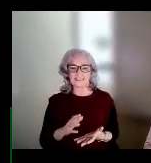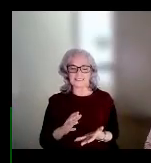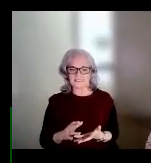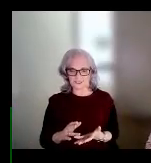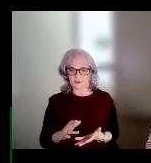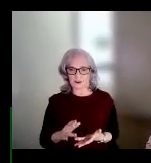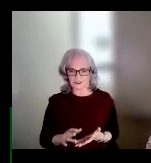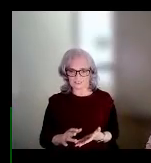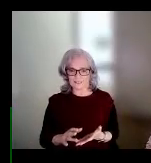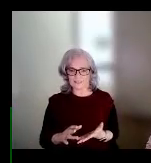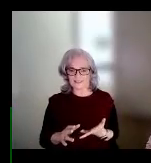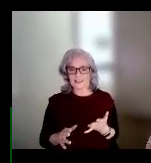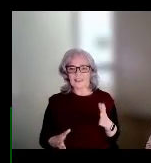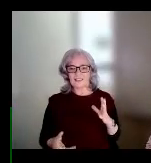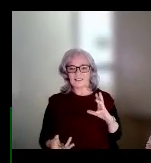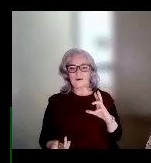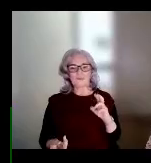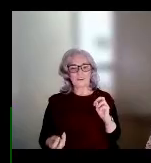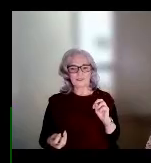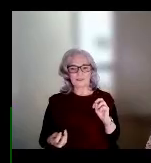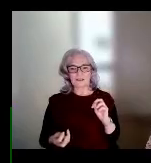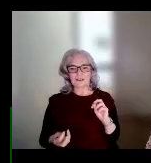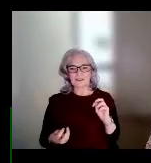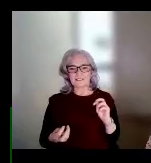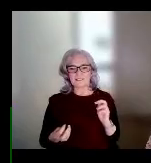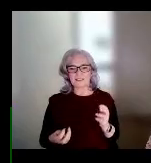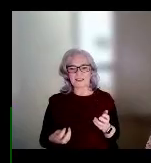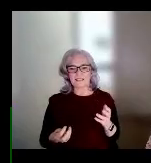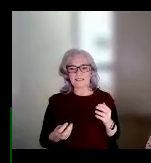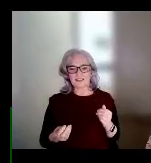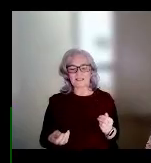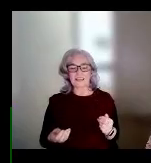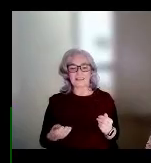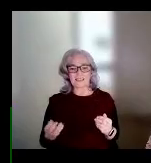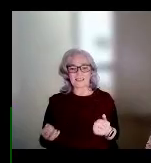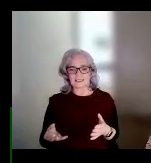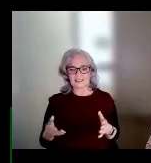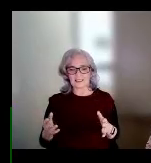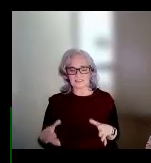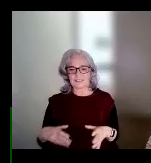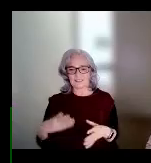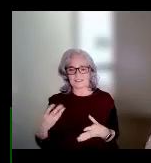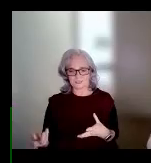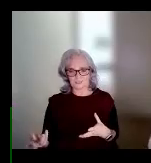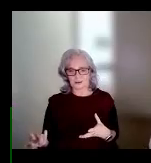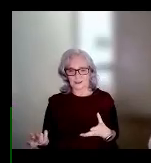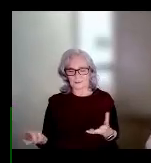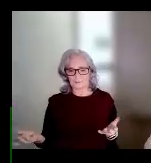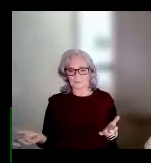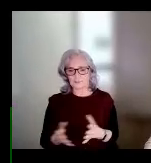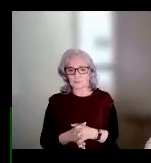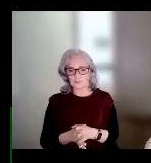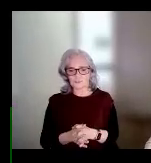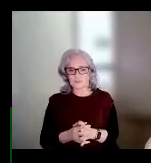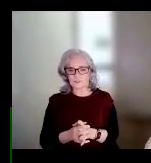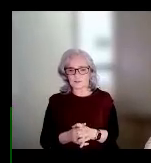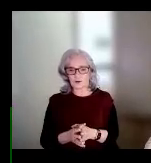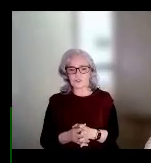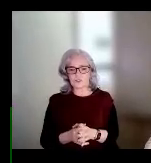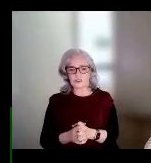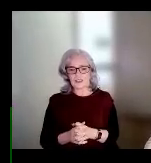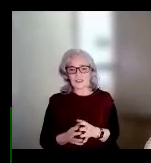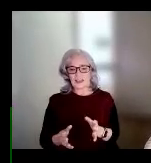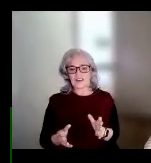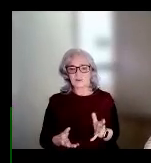and clear clinical guidance to help families better understand and navigate the care that they need to use